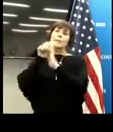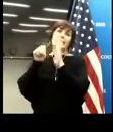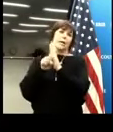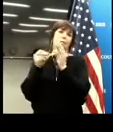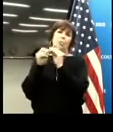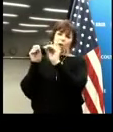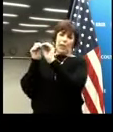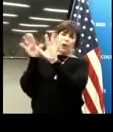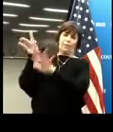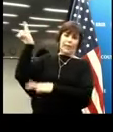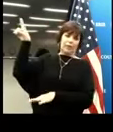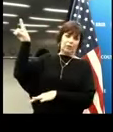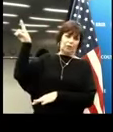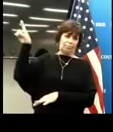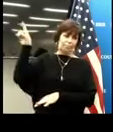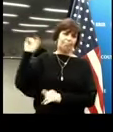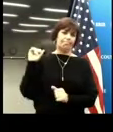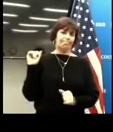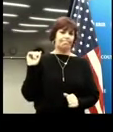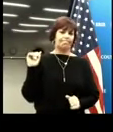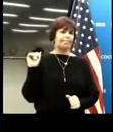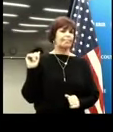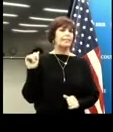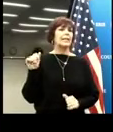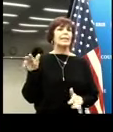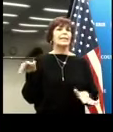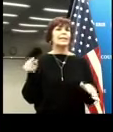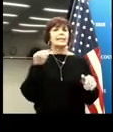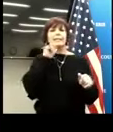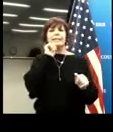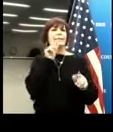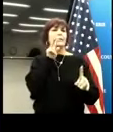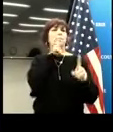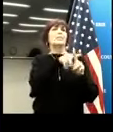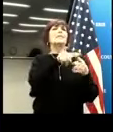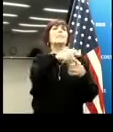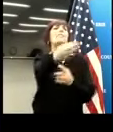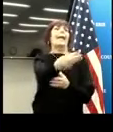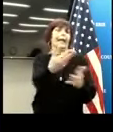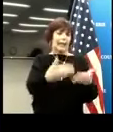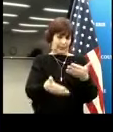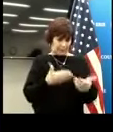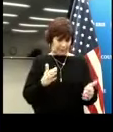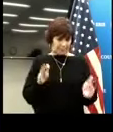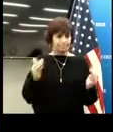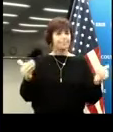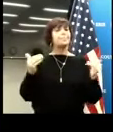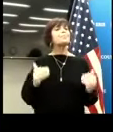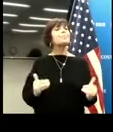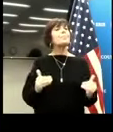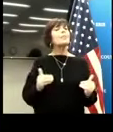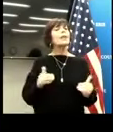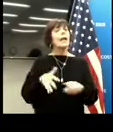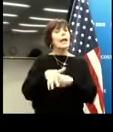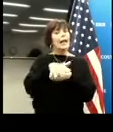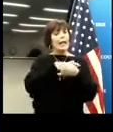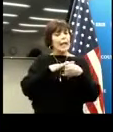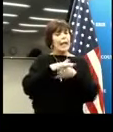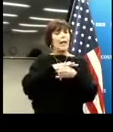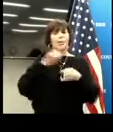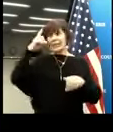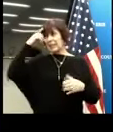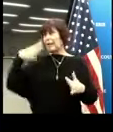day or two, hence why it's not even applicable to the schools until Monday. And with regards to the areas even the governor